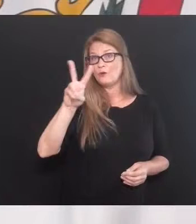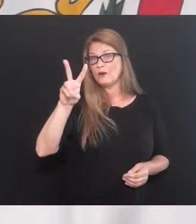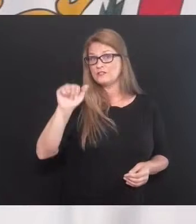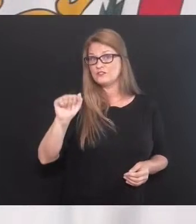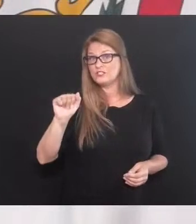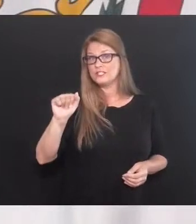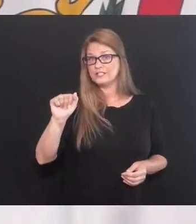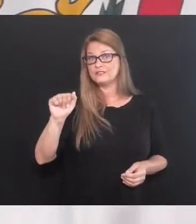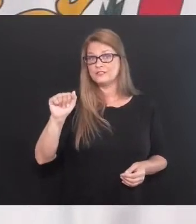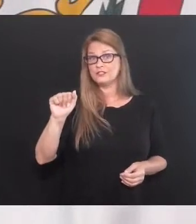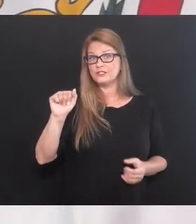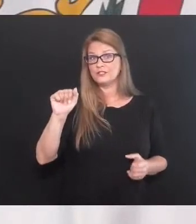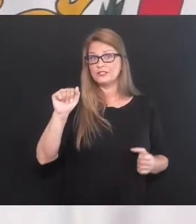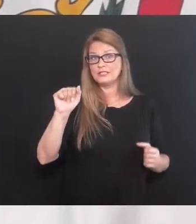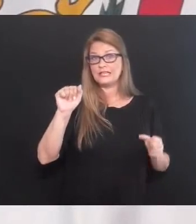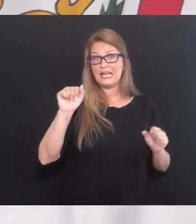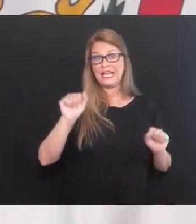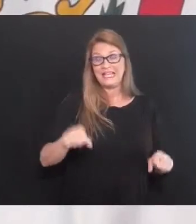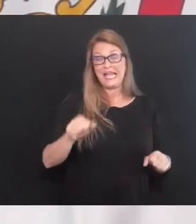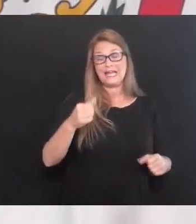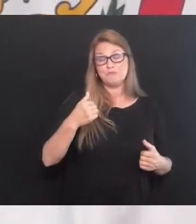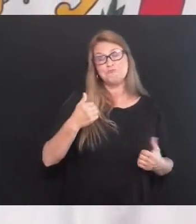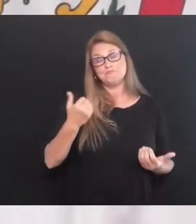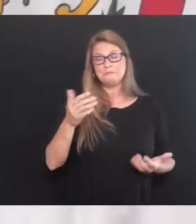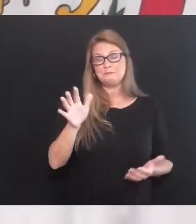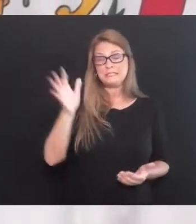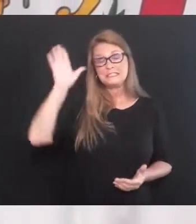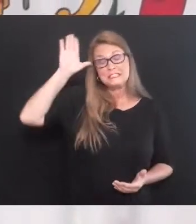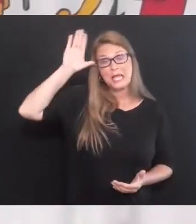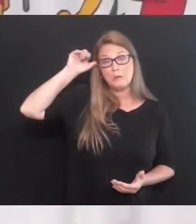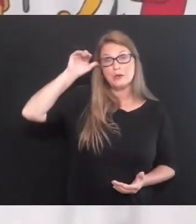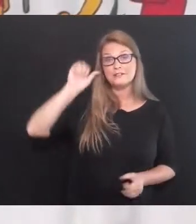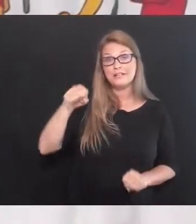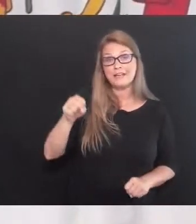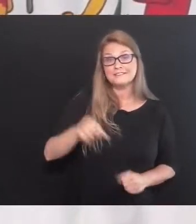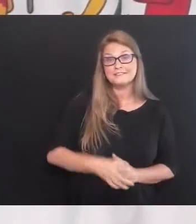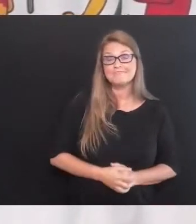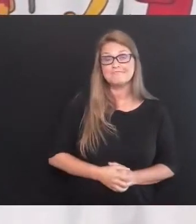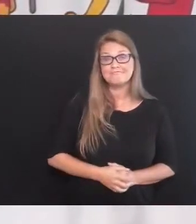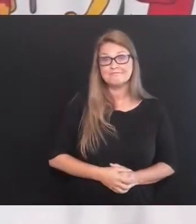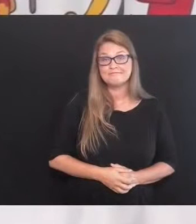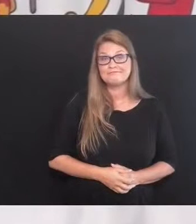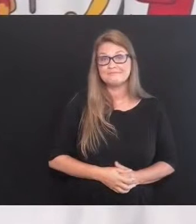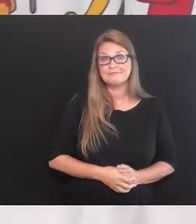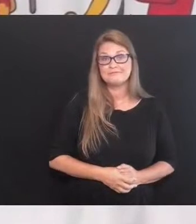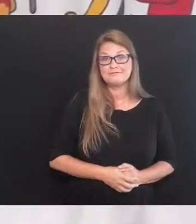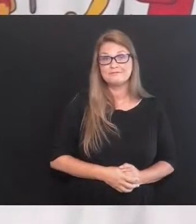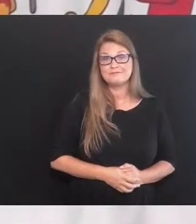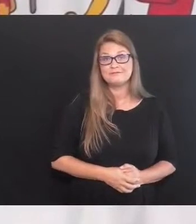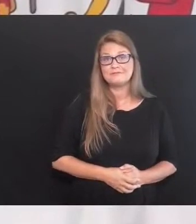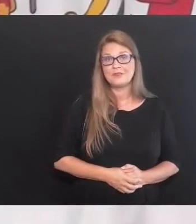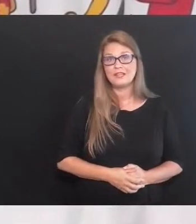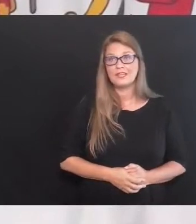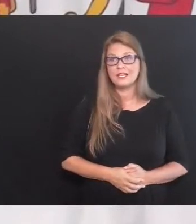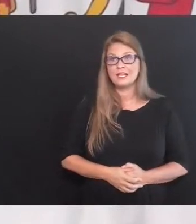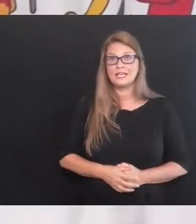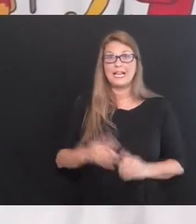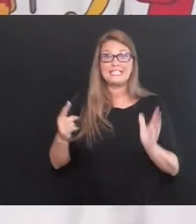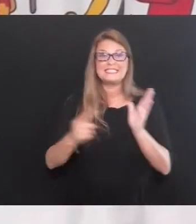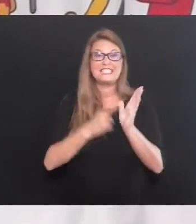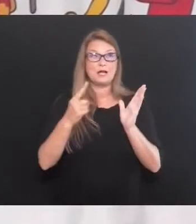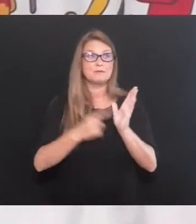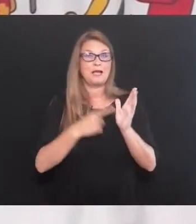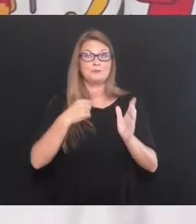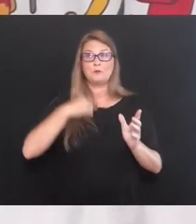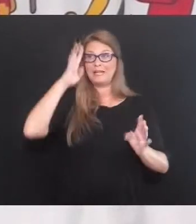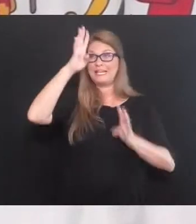it or not like it, can be doggone stubborn. We can be. And we can actually come up from time to time with some things that